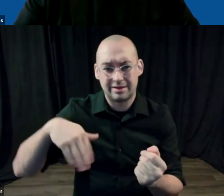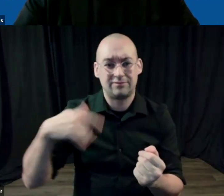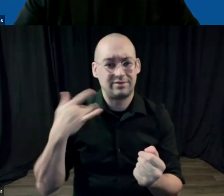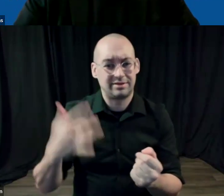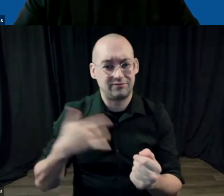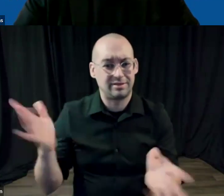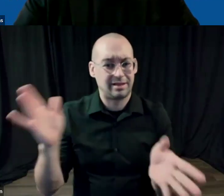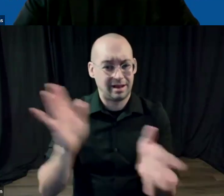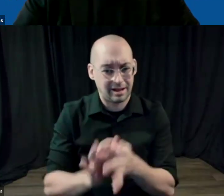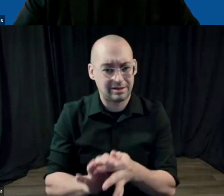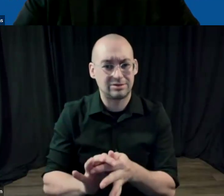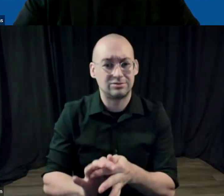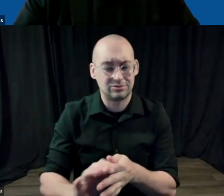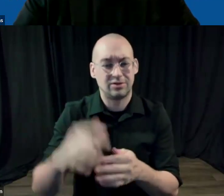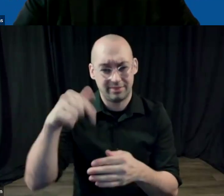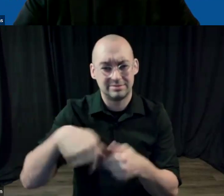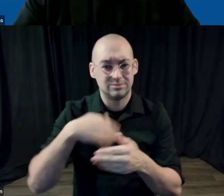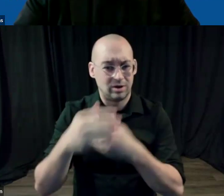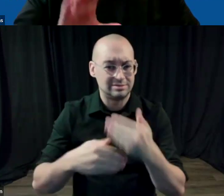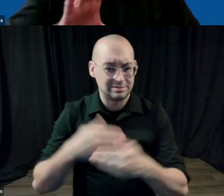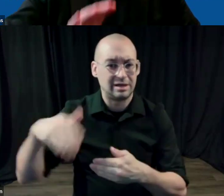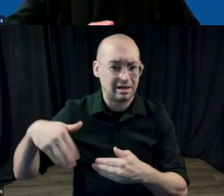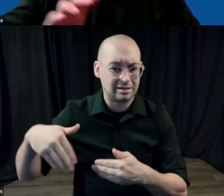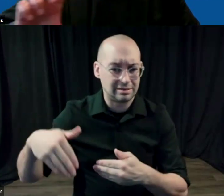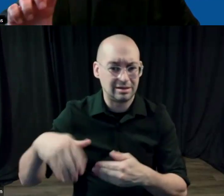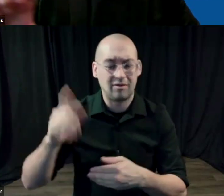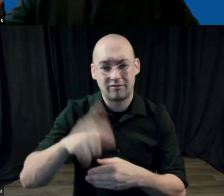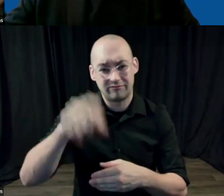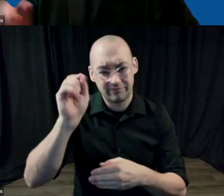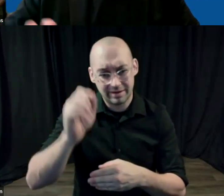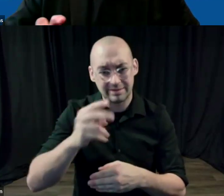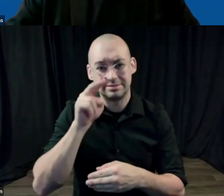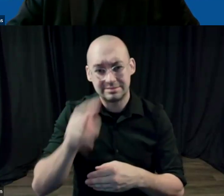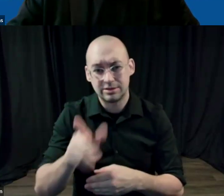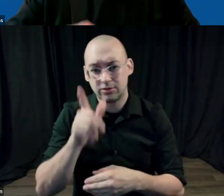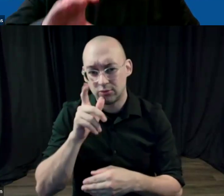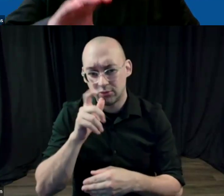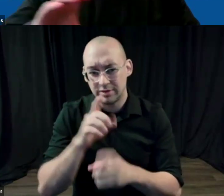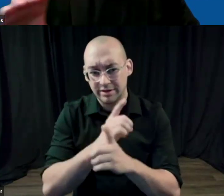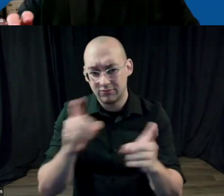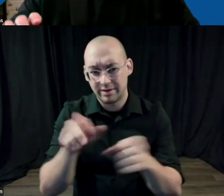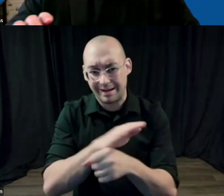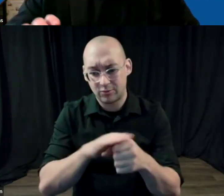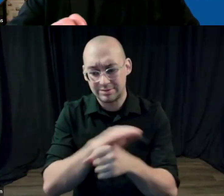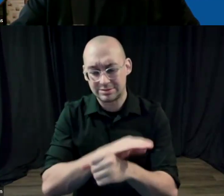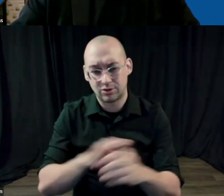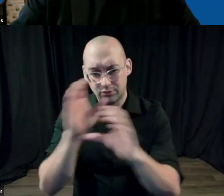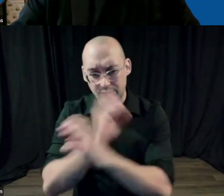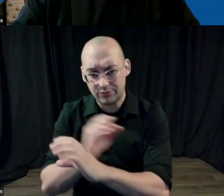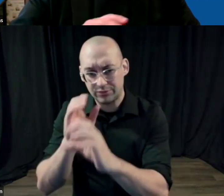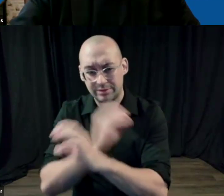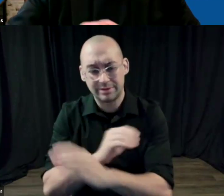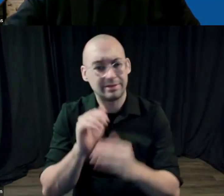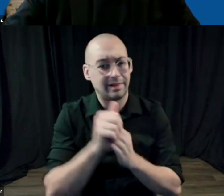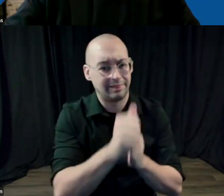to the process, to find and see who in different areas is looking to lead, and